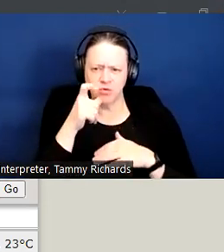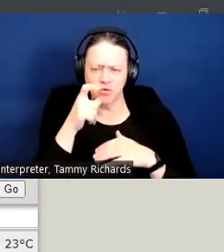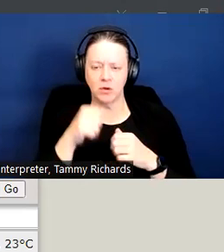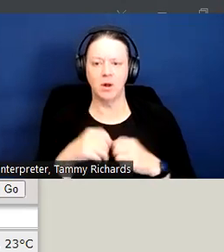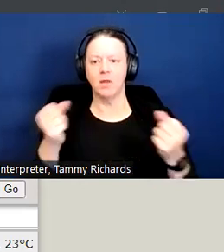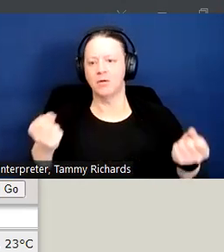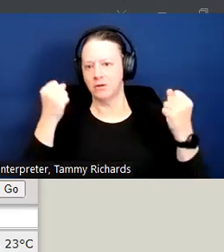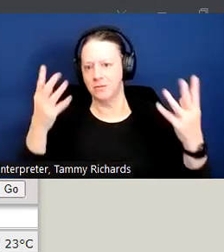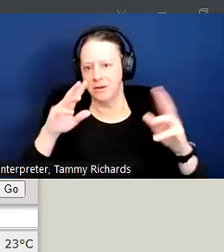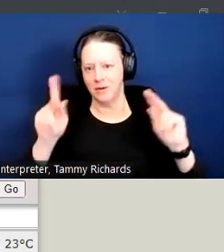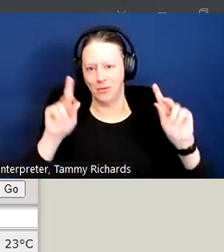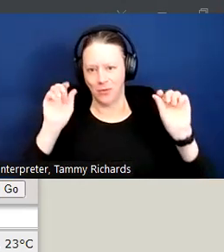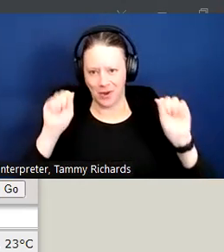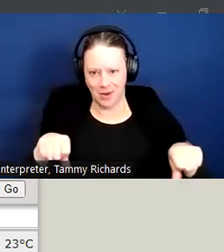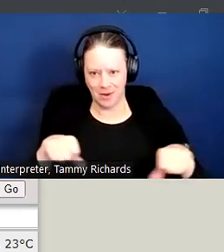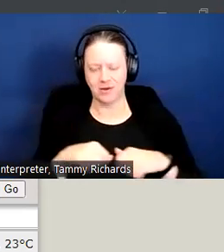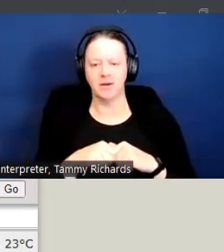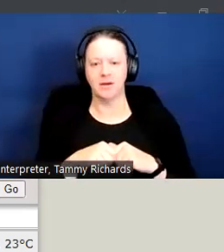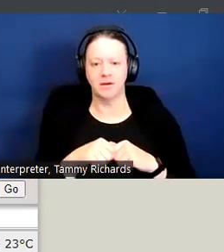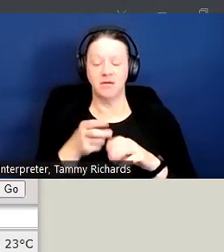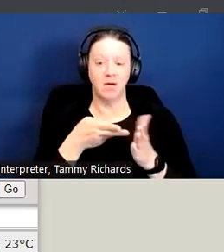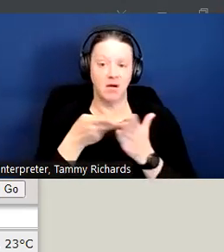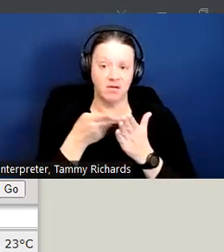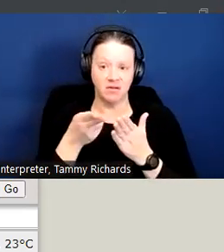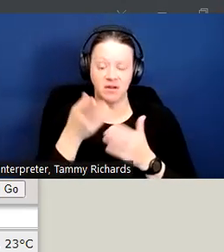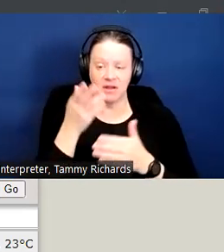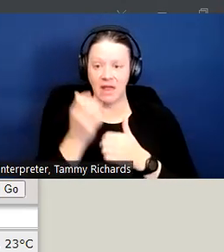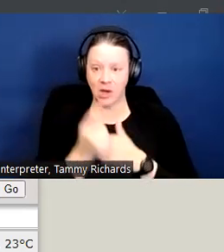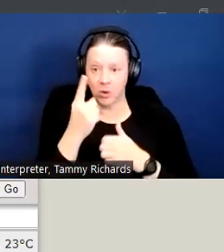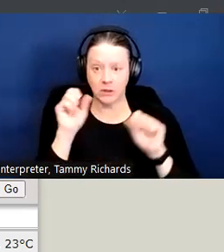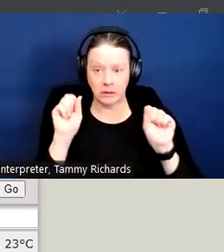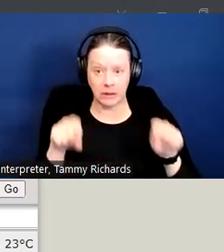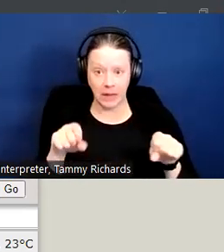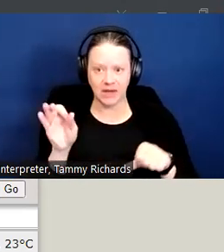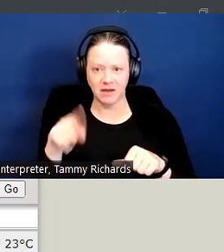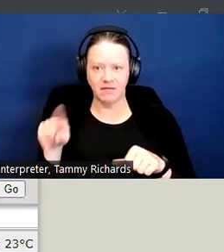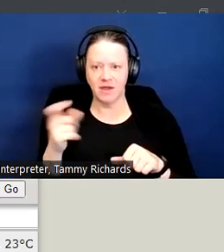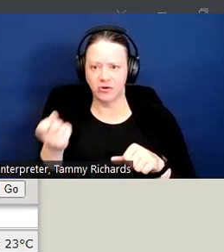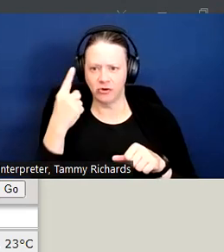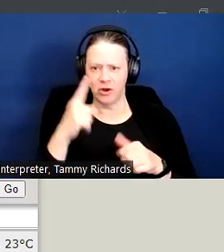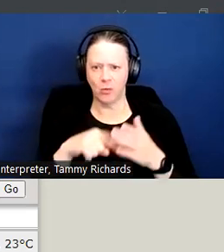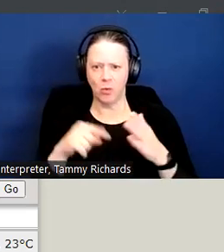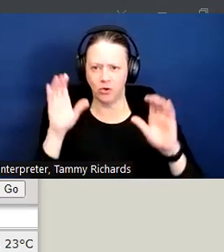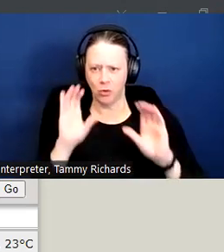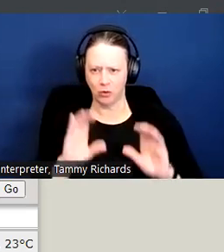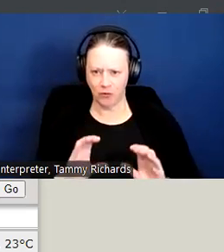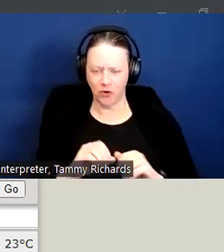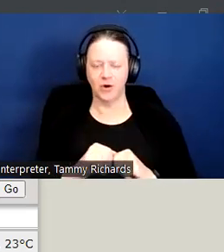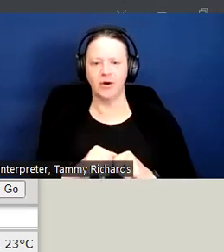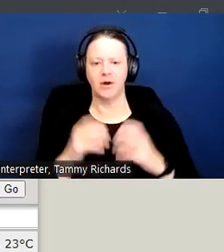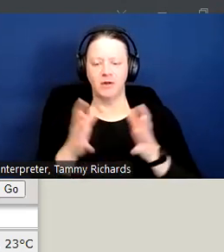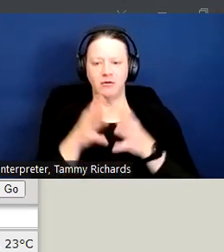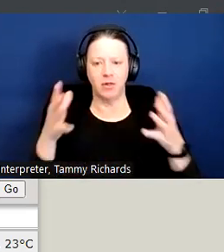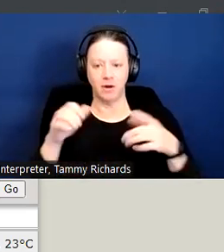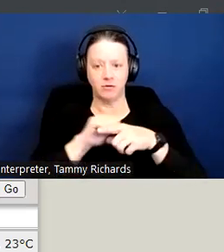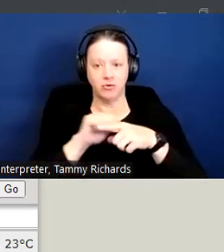lot of people who can do that. Honestly, anyone can if they understand what to look for. There's a lot of training